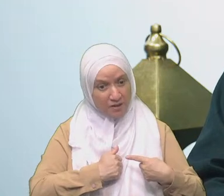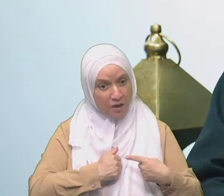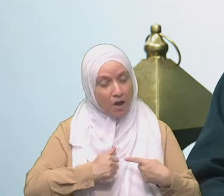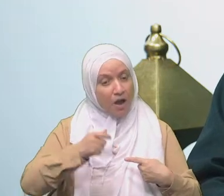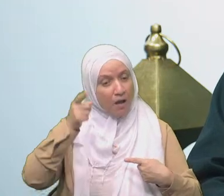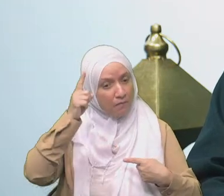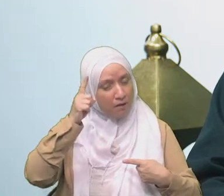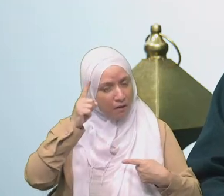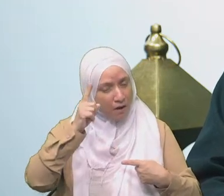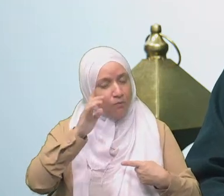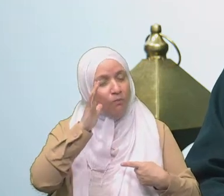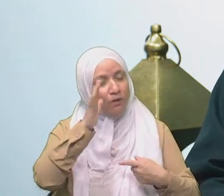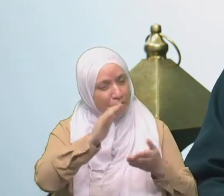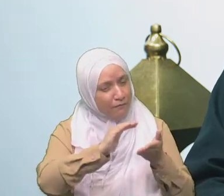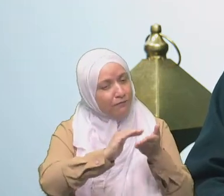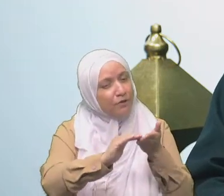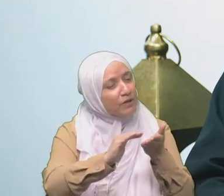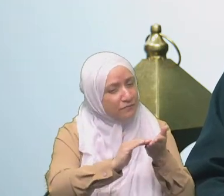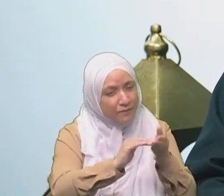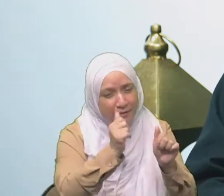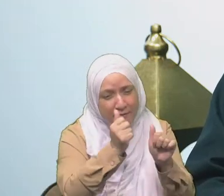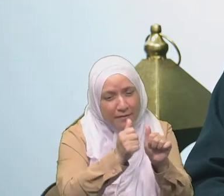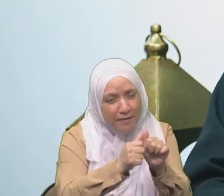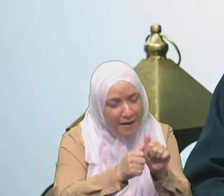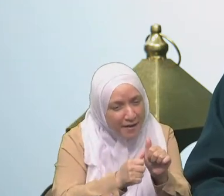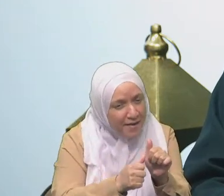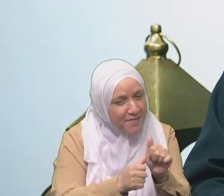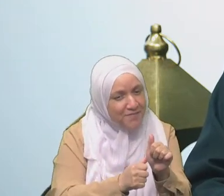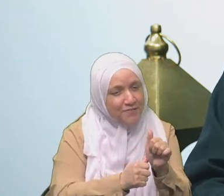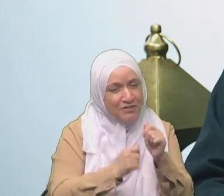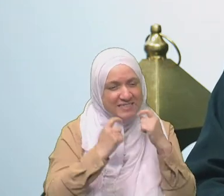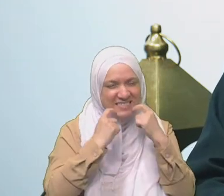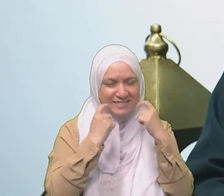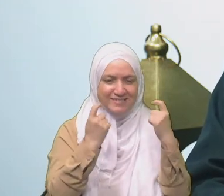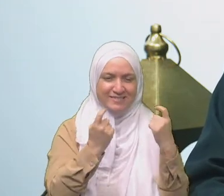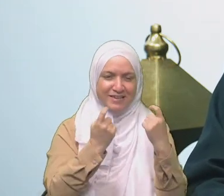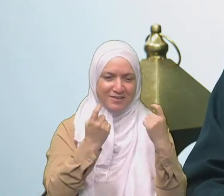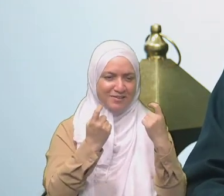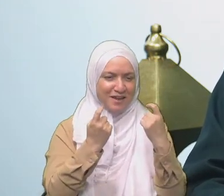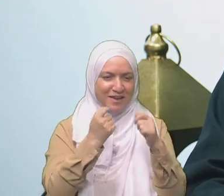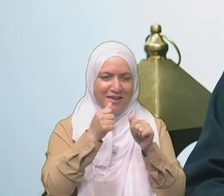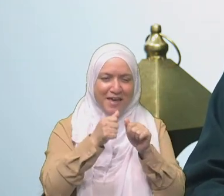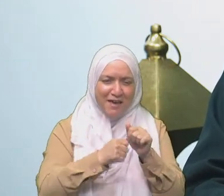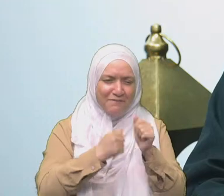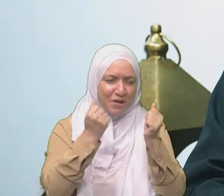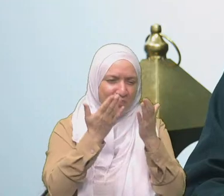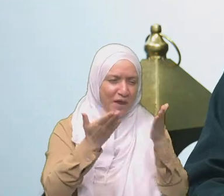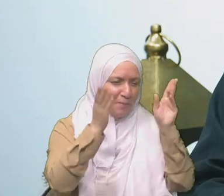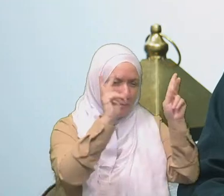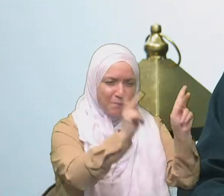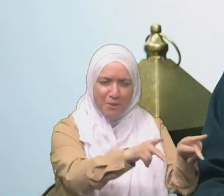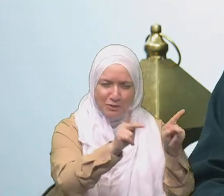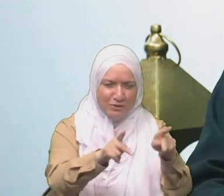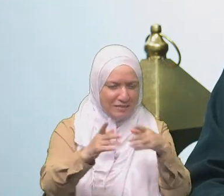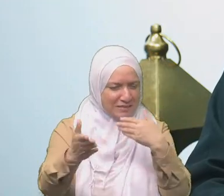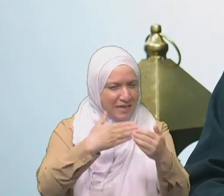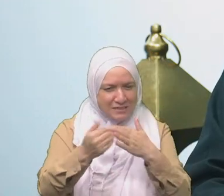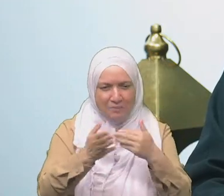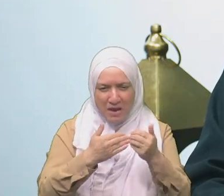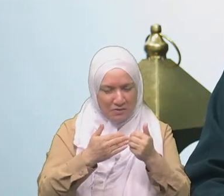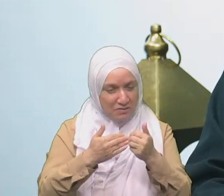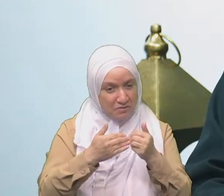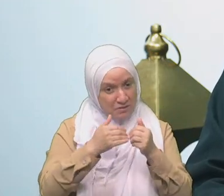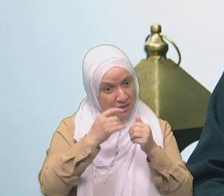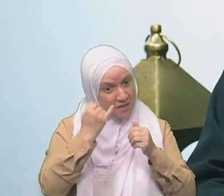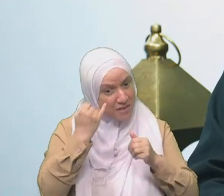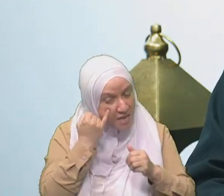every single sin from every single sinner, no matter who that person is when they turn back to Allah subhanahu wa ta'ala and what they are